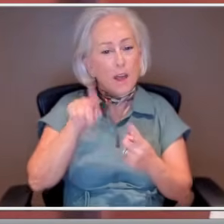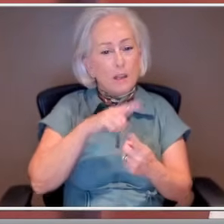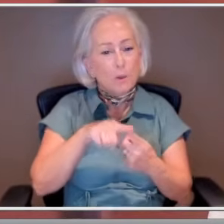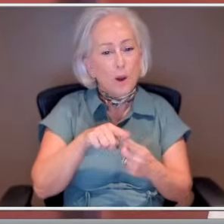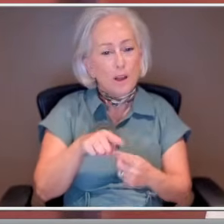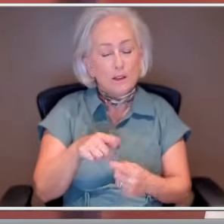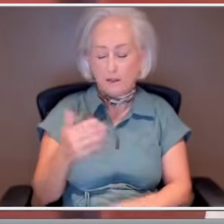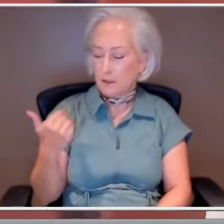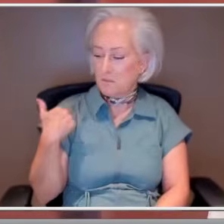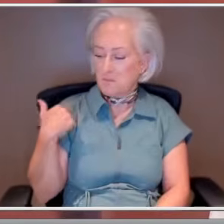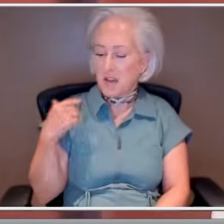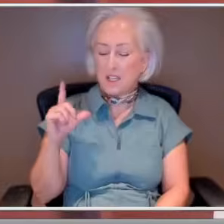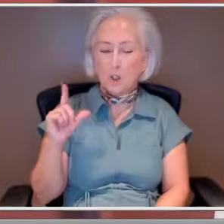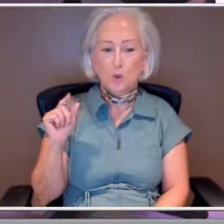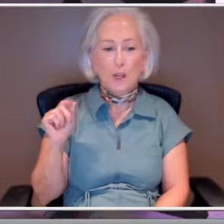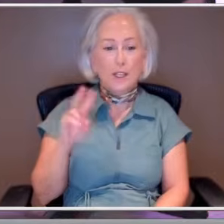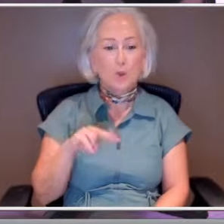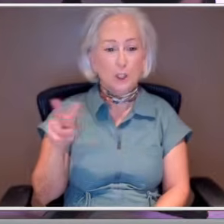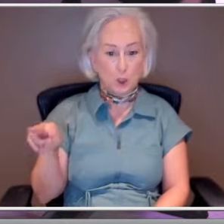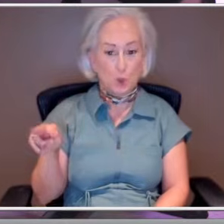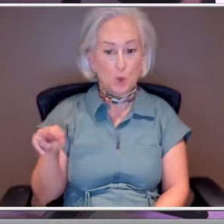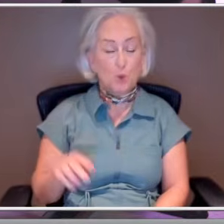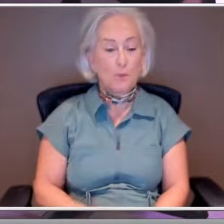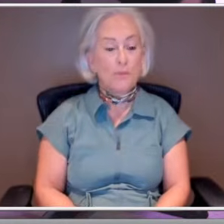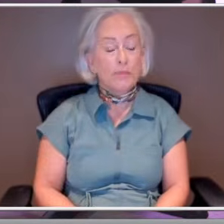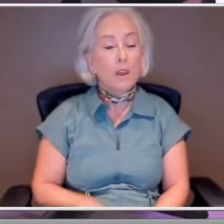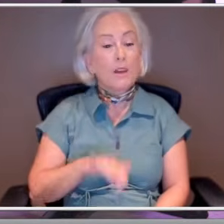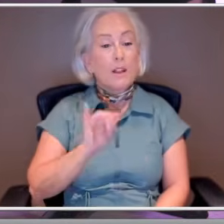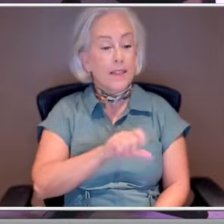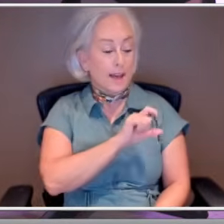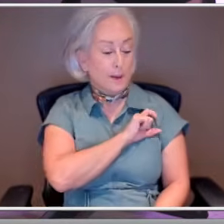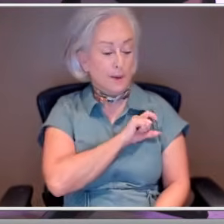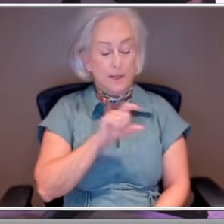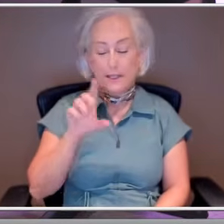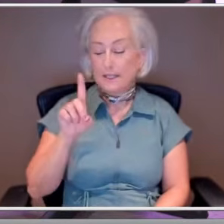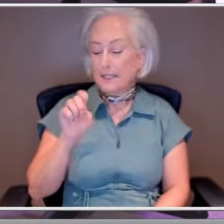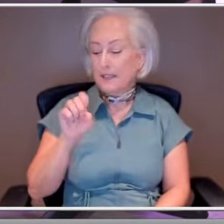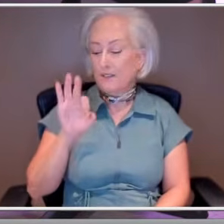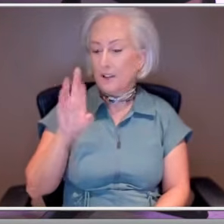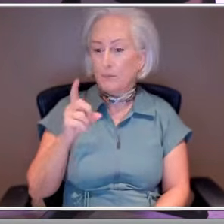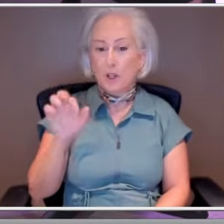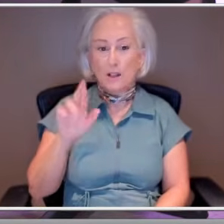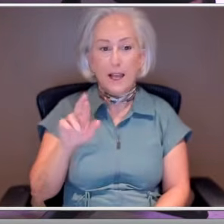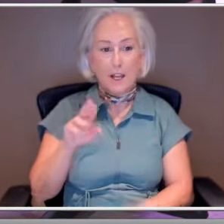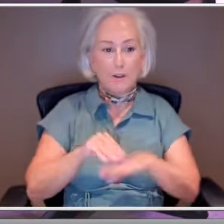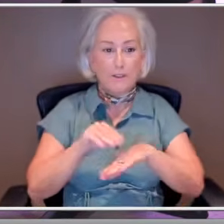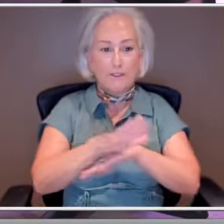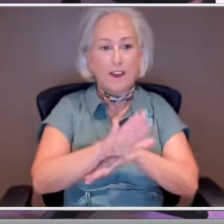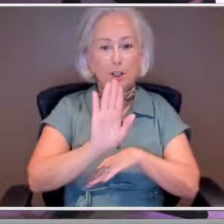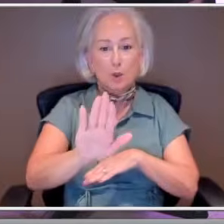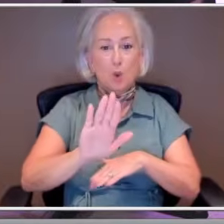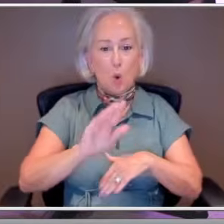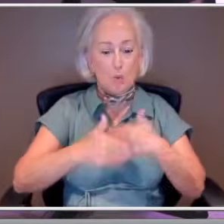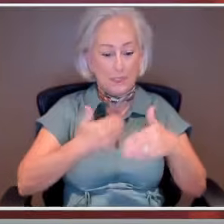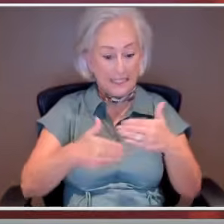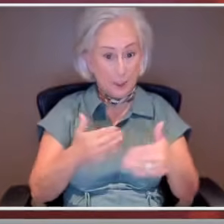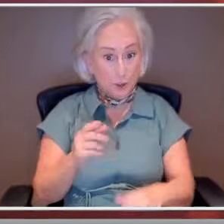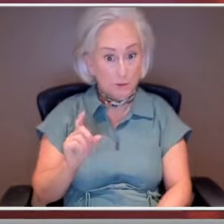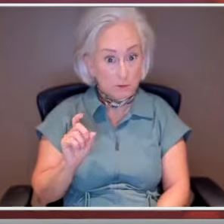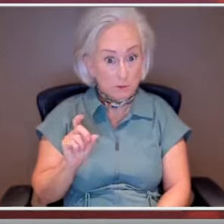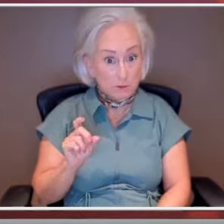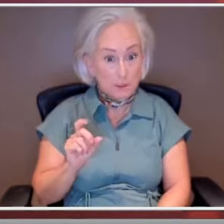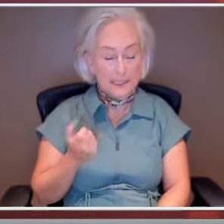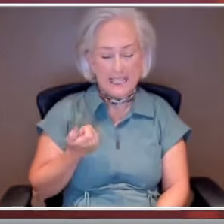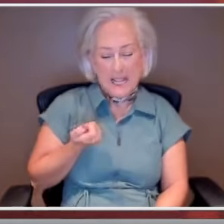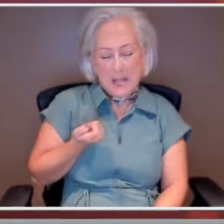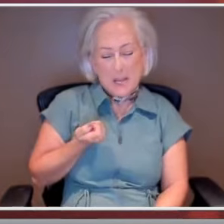2022. 2022. Yes. So does the defibrillator affect how you do this procedure? A little bit,